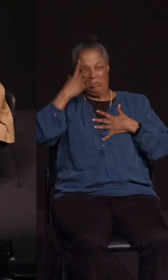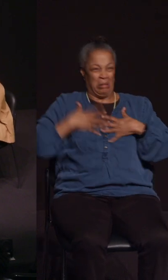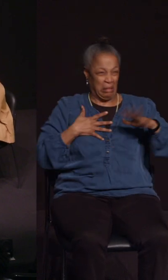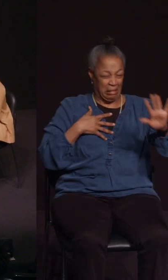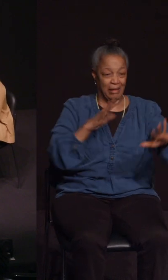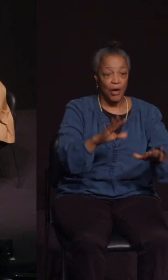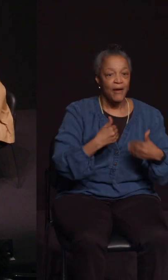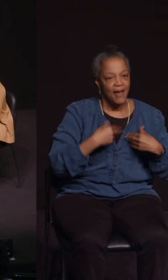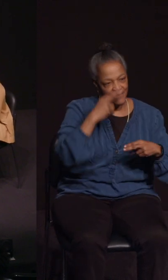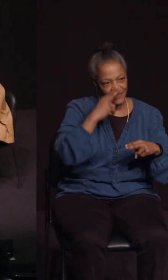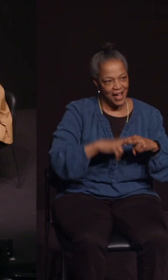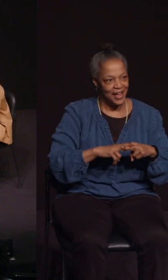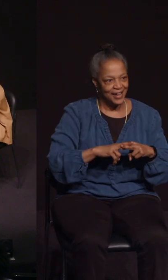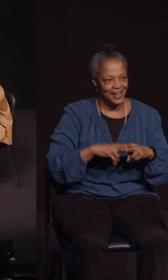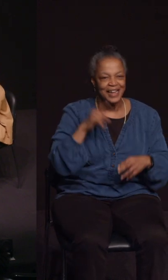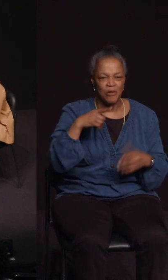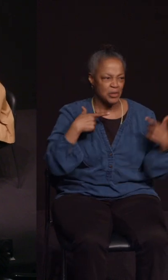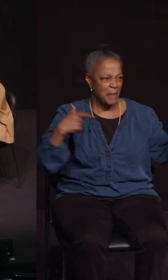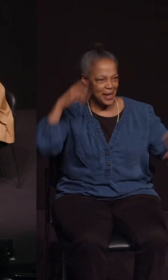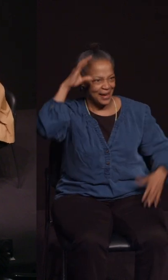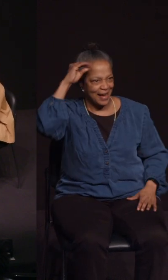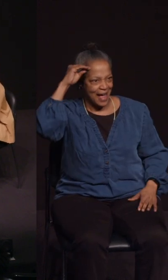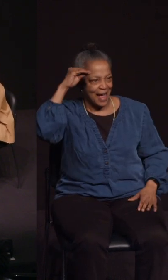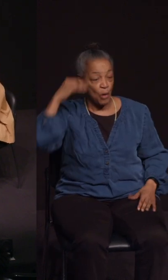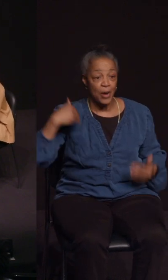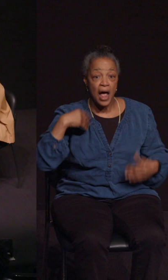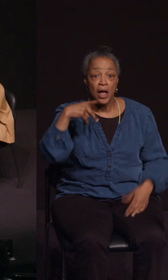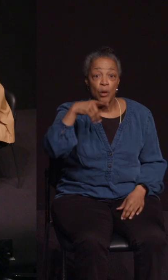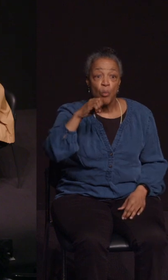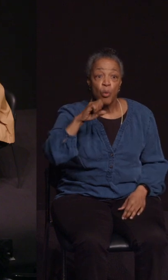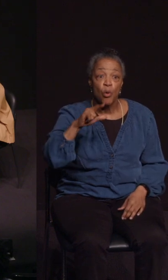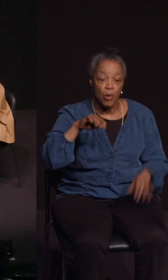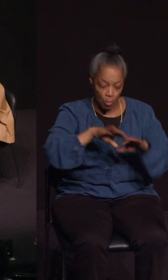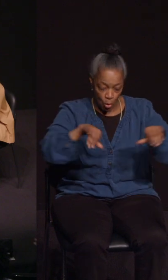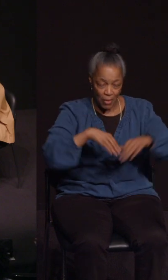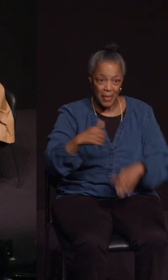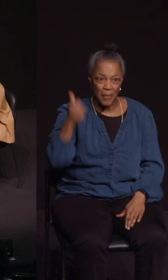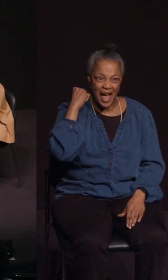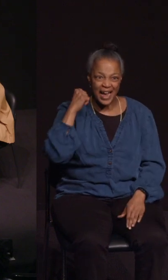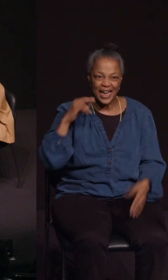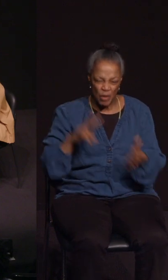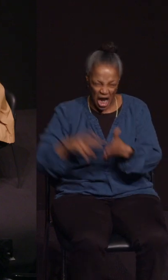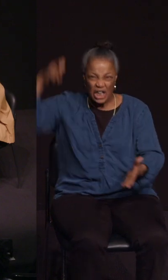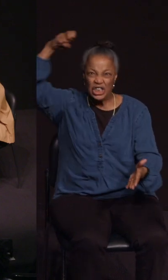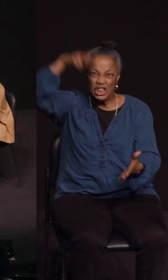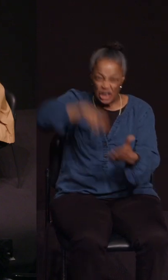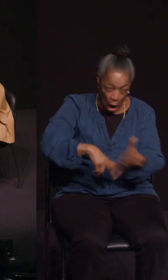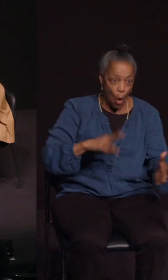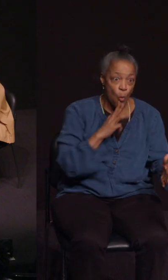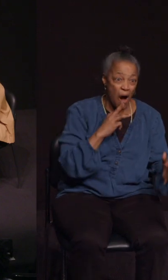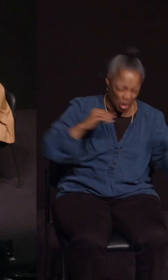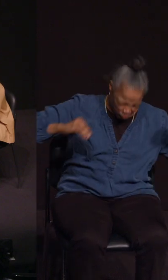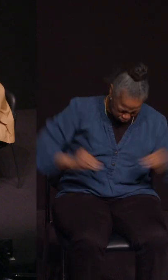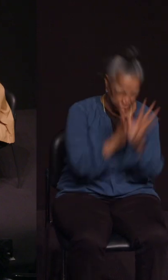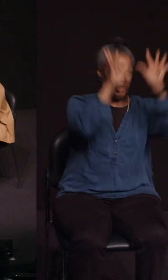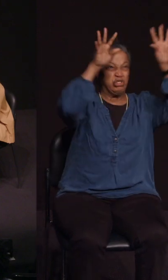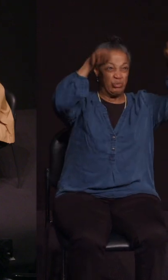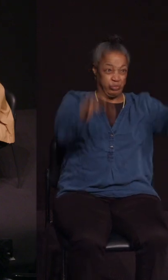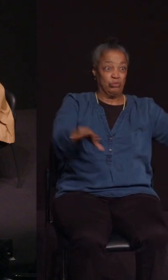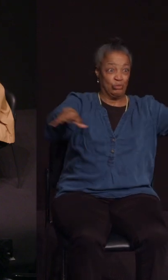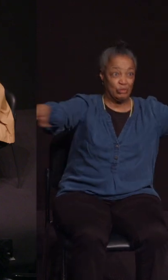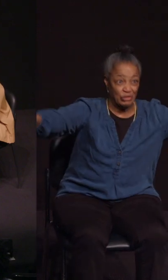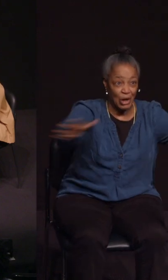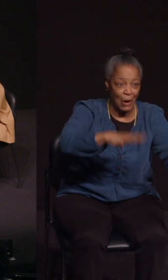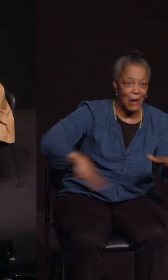know? When Mike was a big dude, we had a pool in the backyard, and he would just jump in and water just splash all over the kids just standing around the